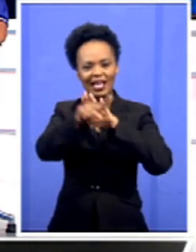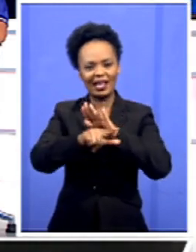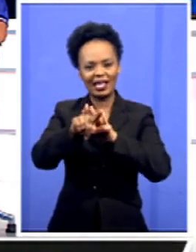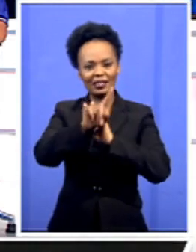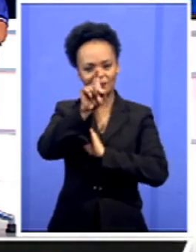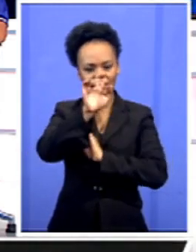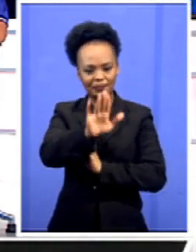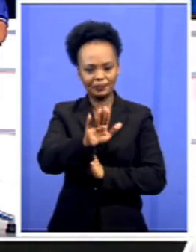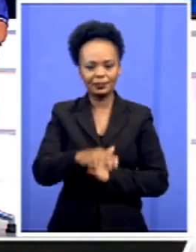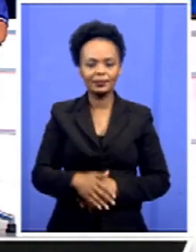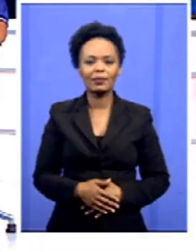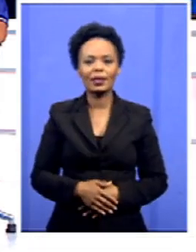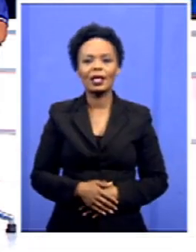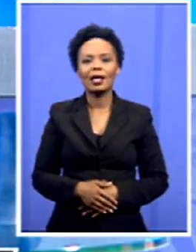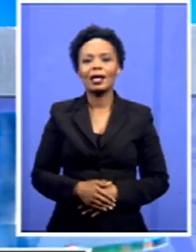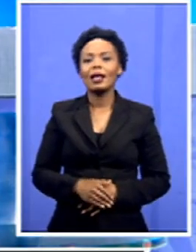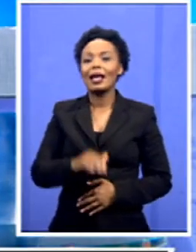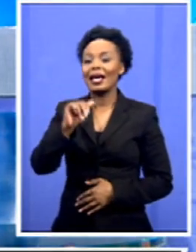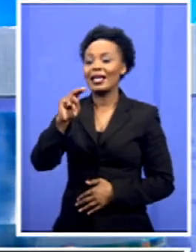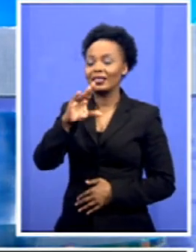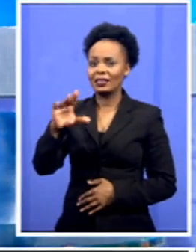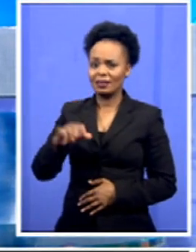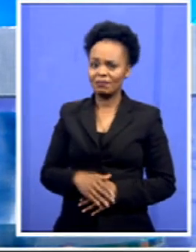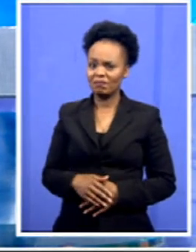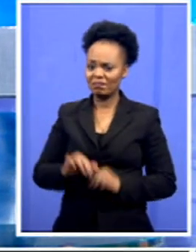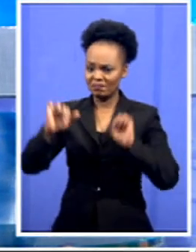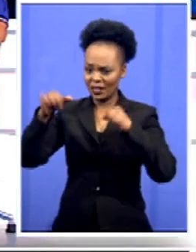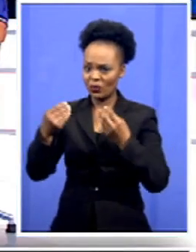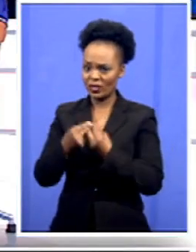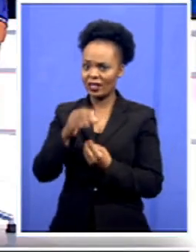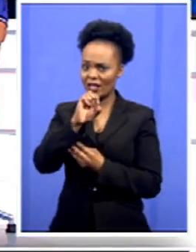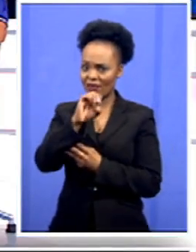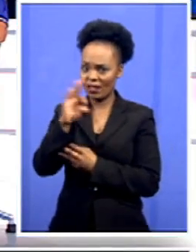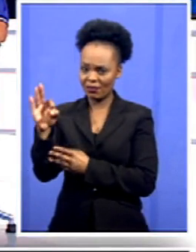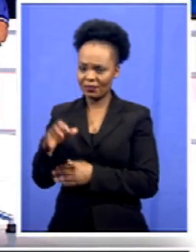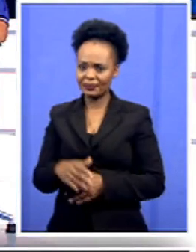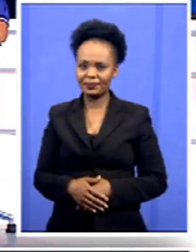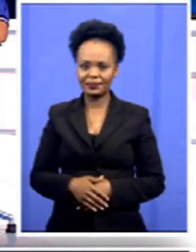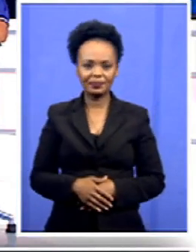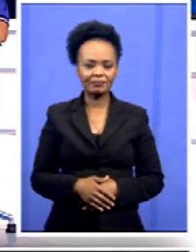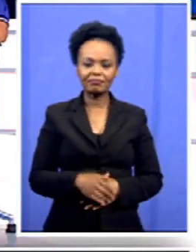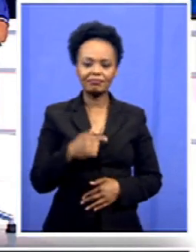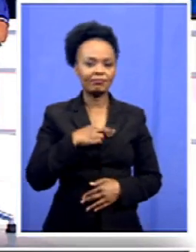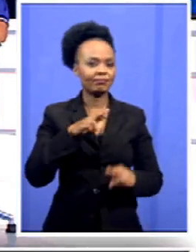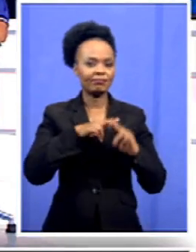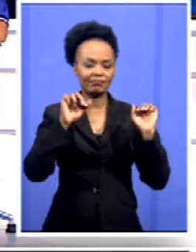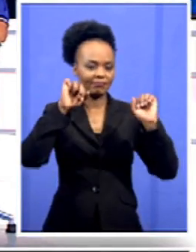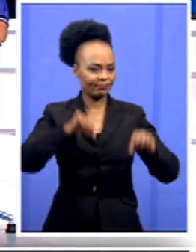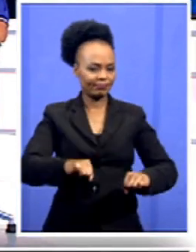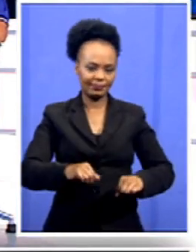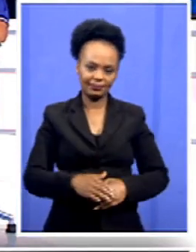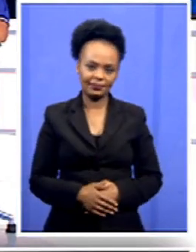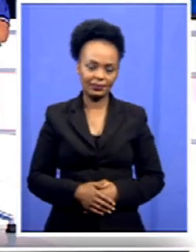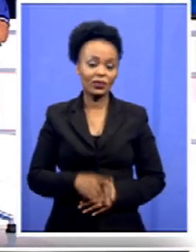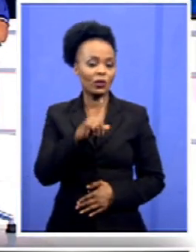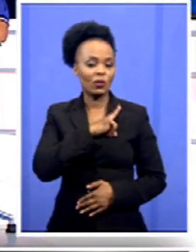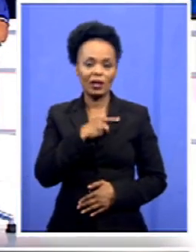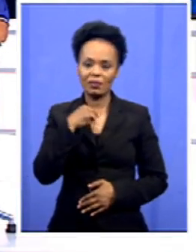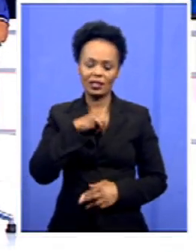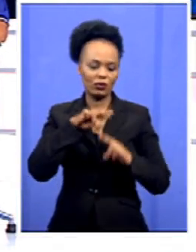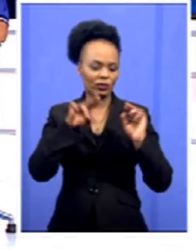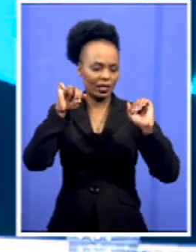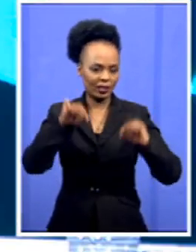question. The ANC, Andiswa, do you agree with that? Sakina, I don't agree. You know, the reason why I don't agree